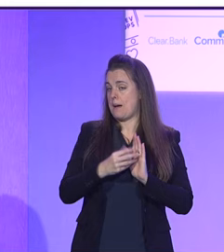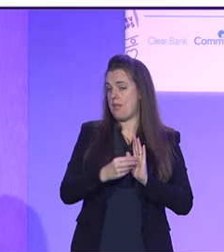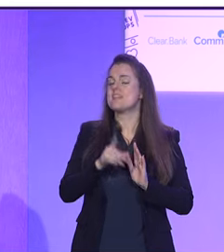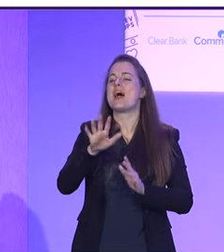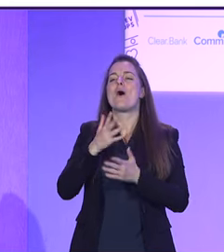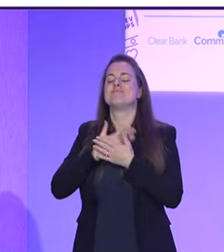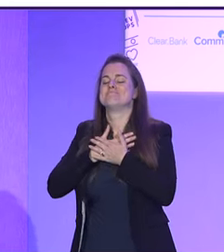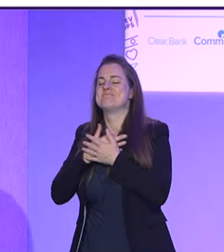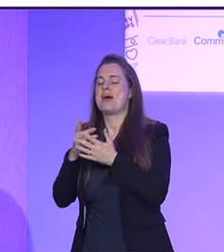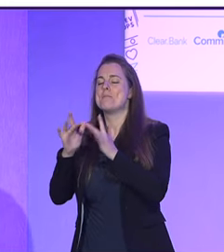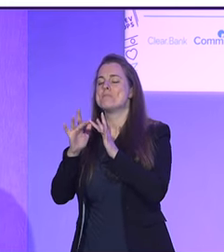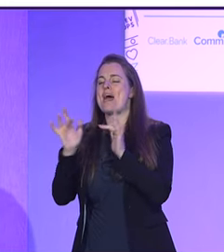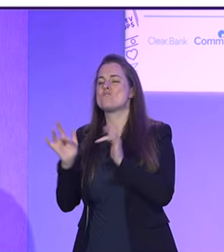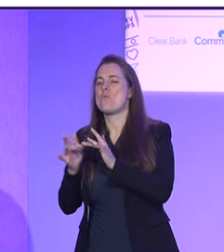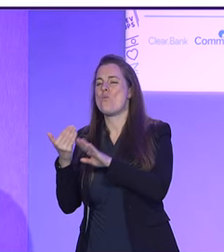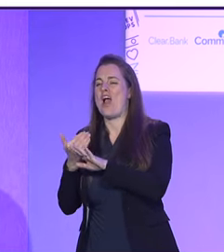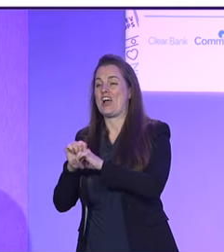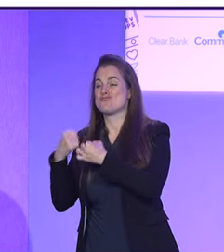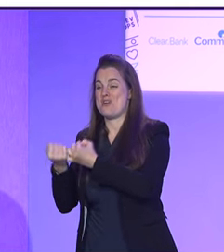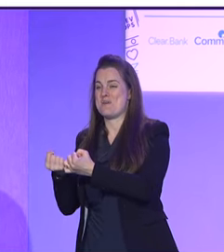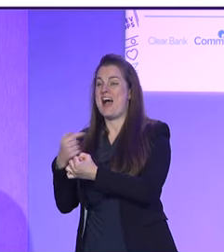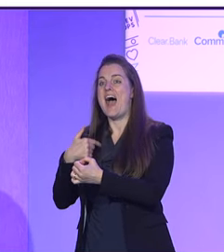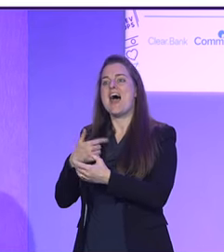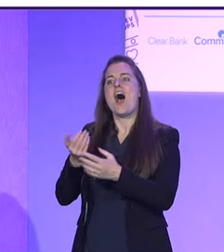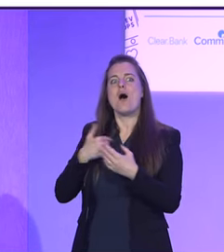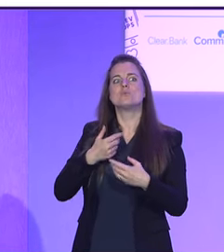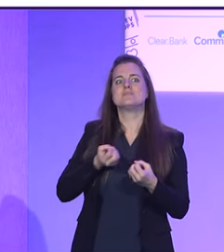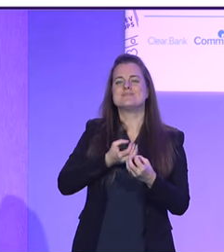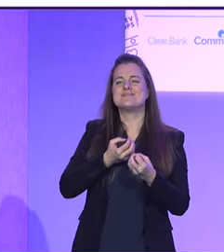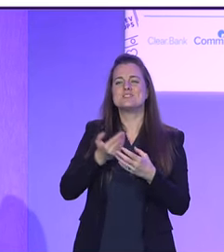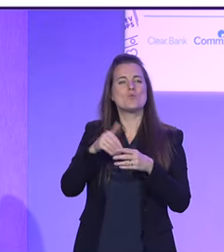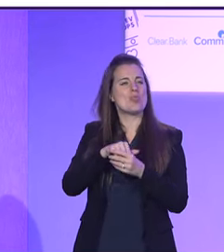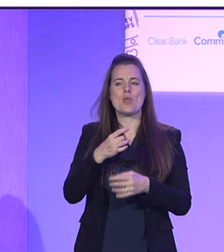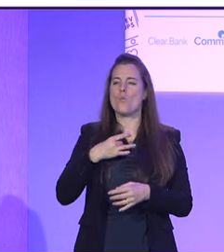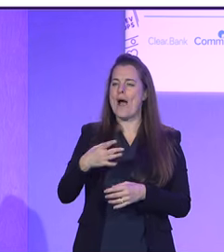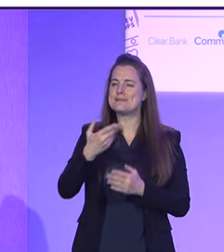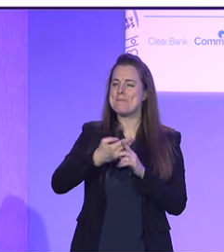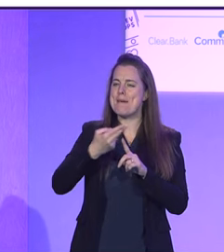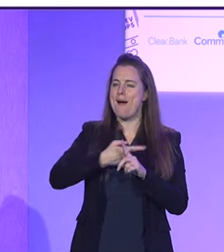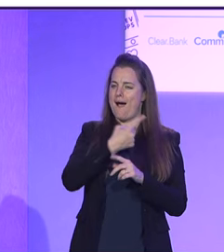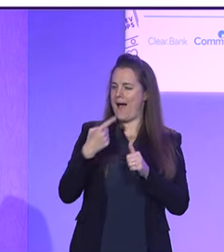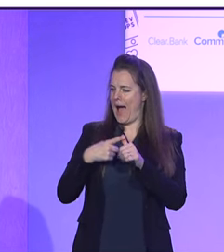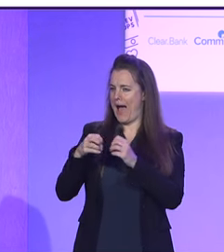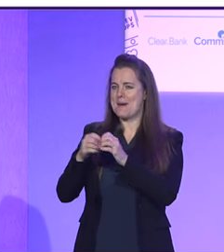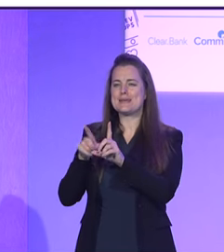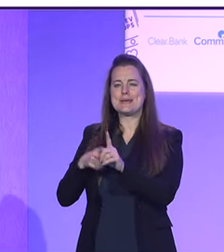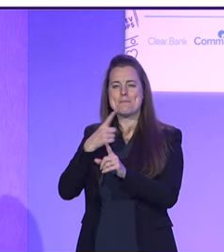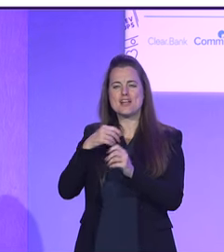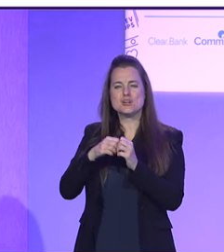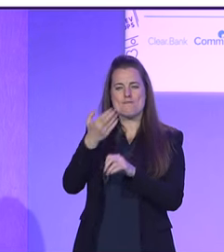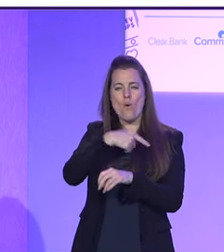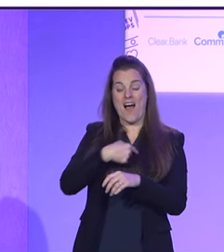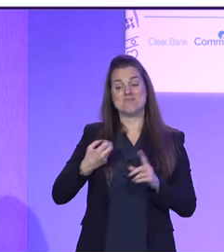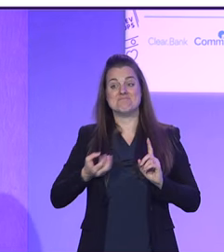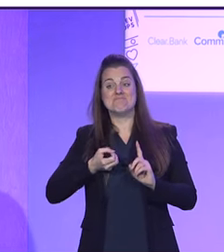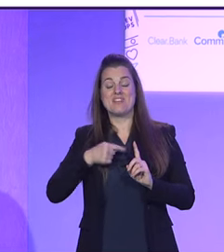group, actually I work part, did some stuff for the white paper as well that Abby mentioned earlier. But also, I think platforms are a really